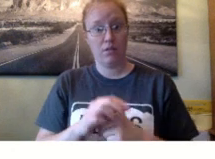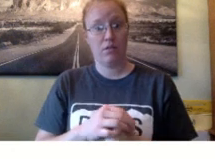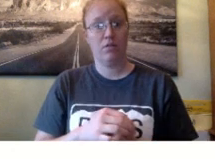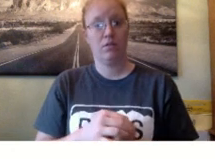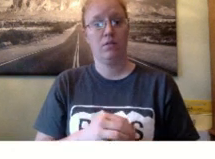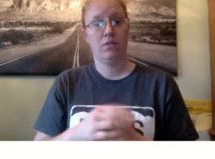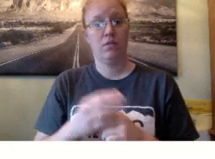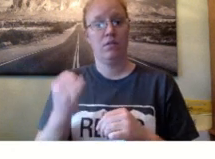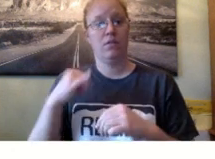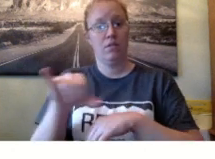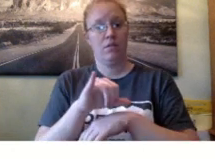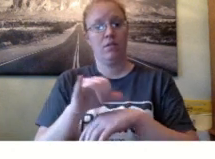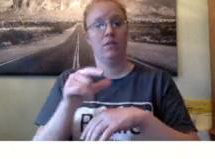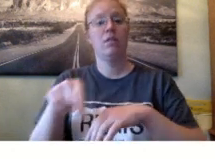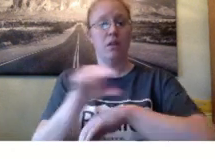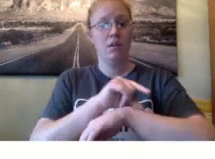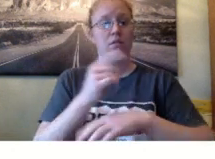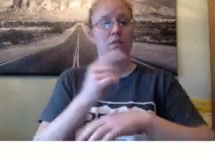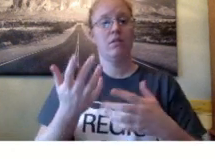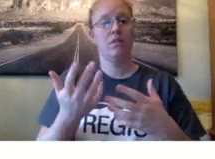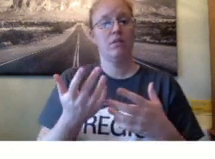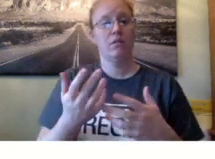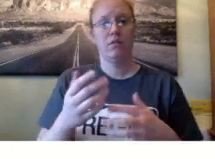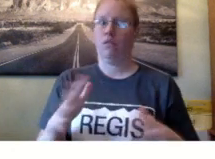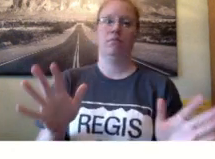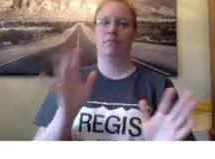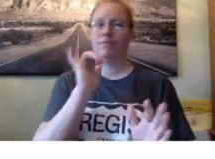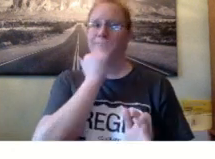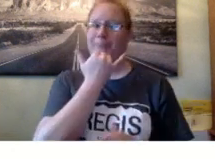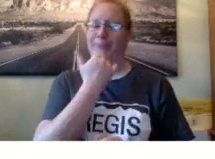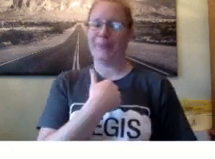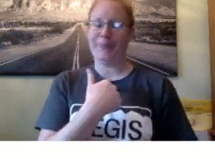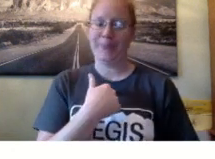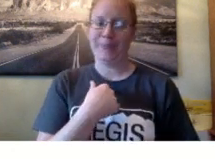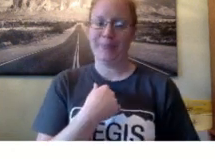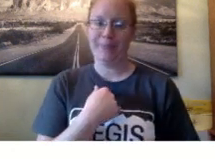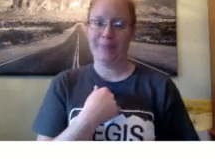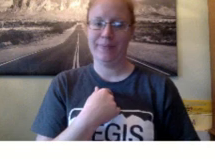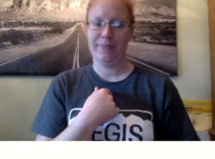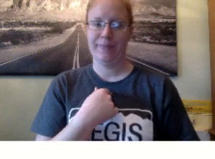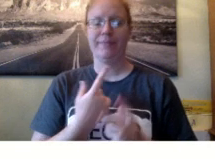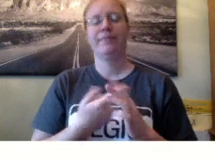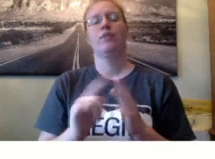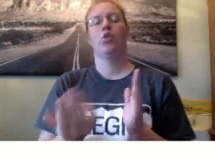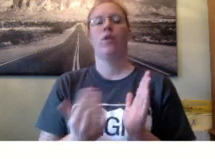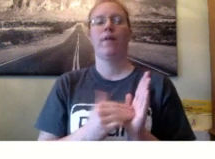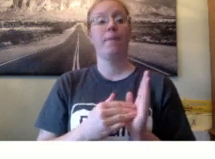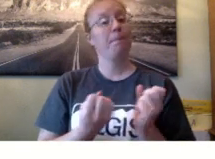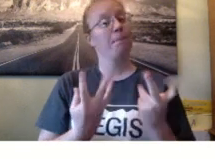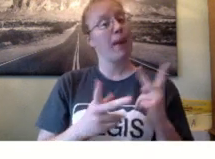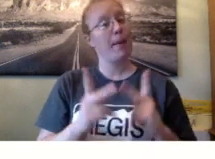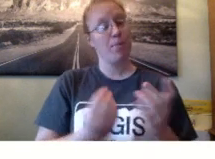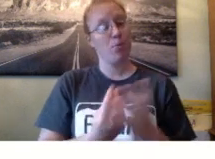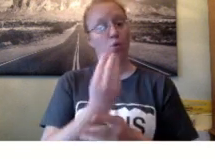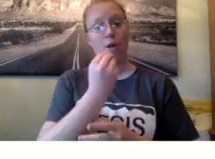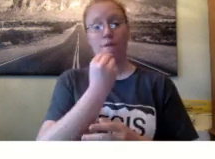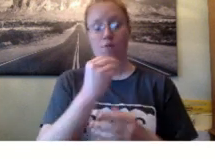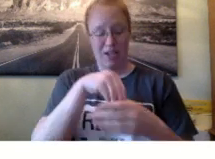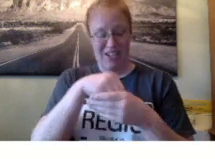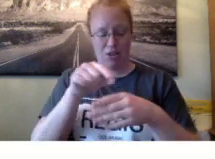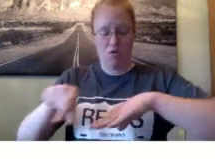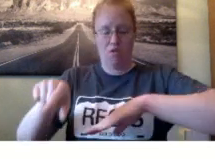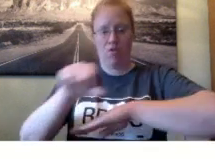backyards. The gardens, oh my goodness, sorry, I read that wrong. Let me scratch that and start over. Many people grow food